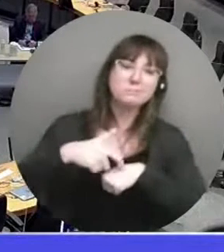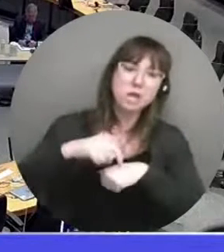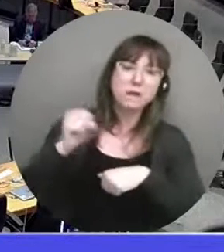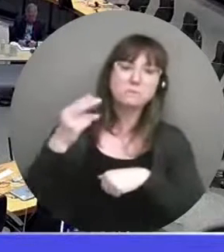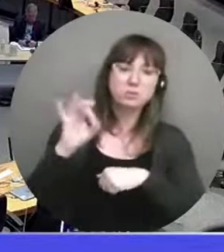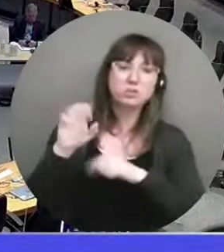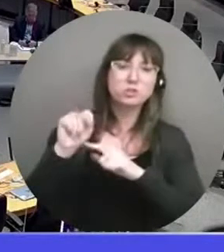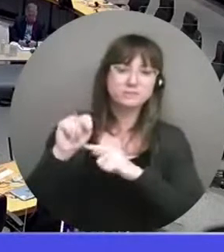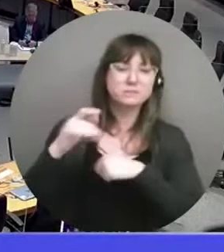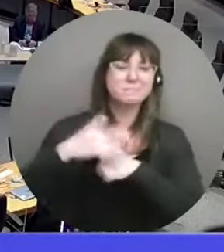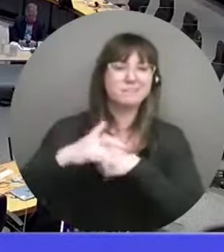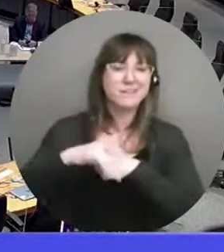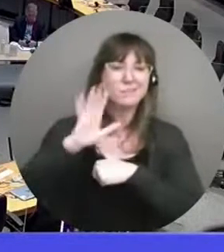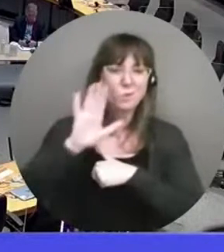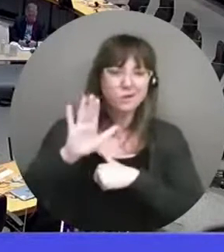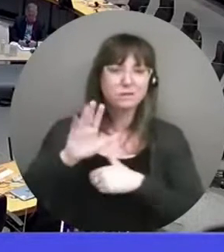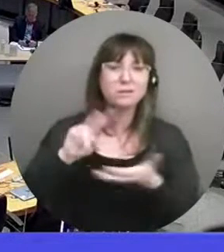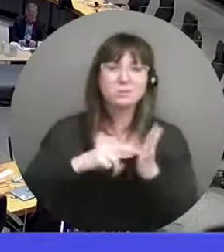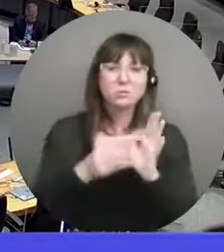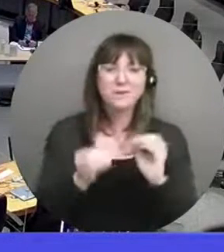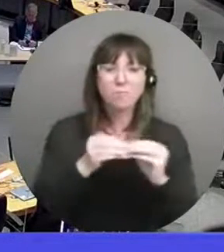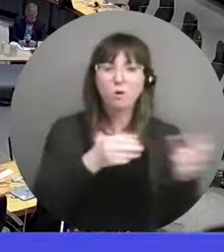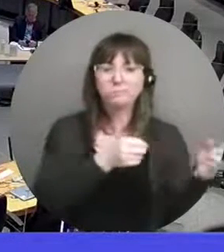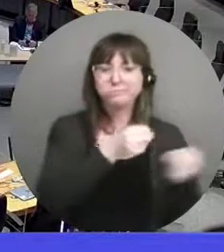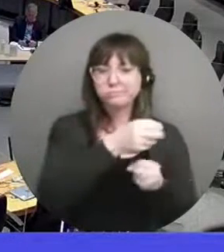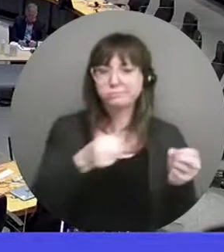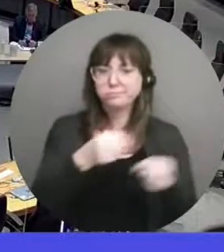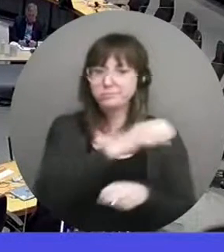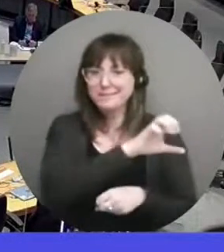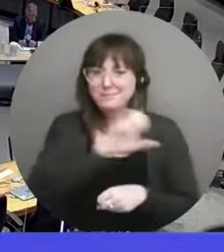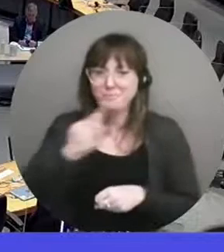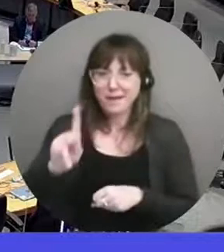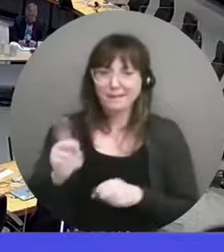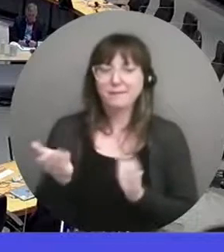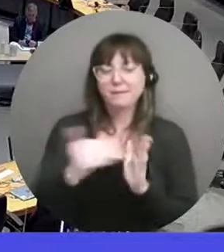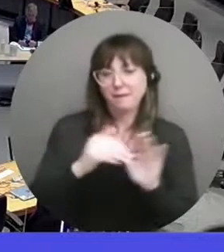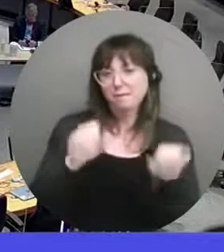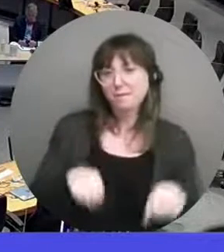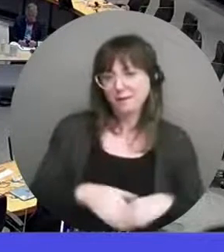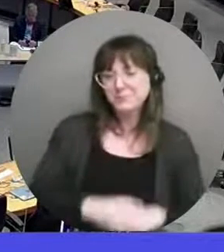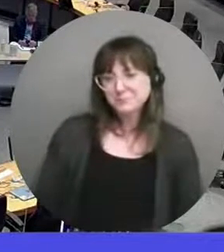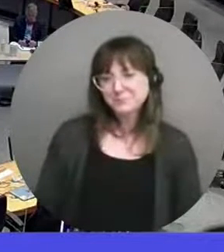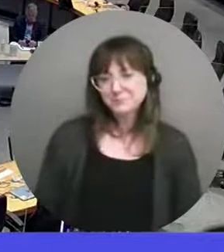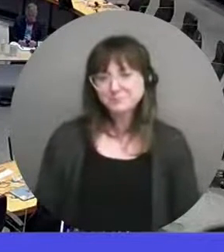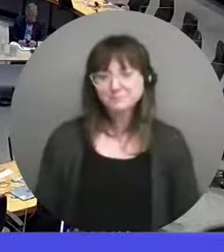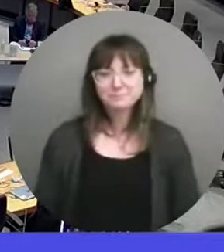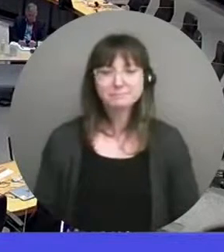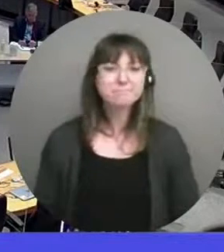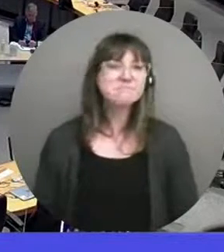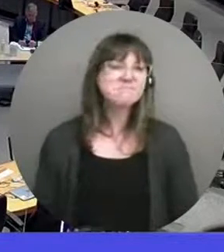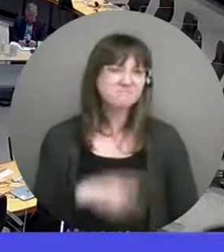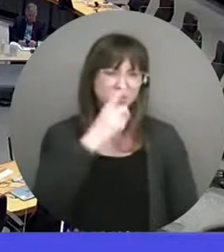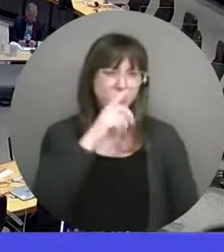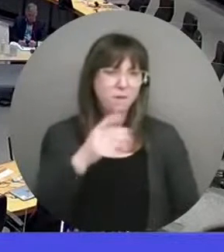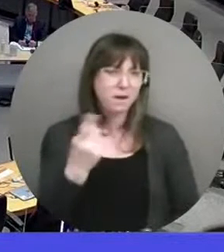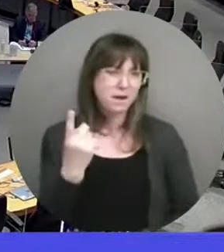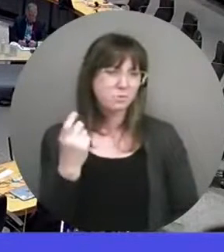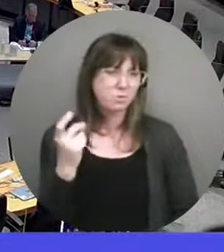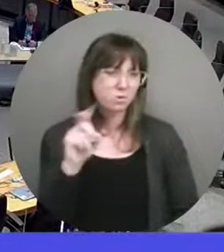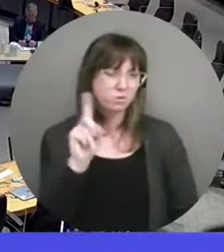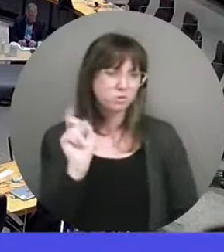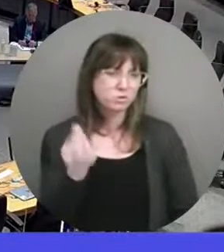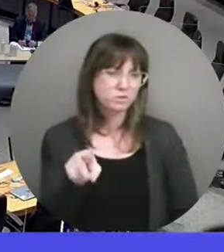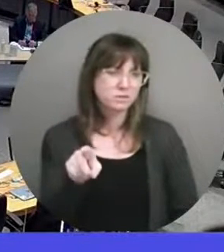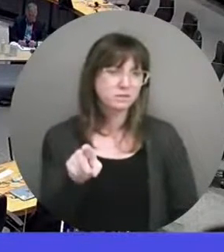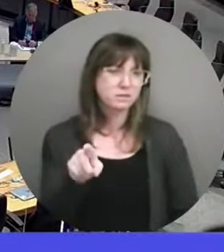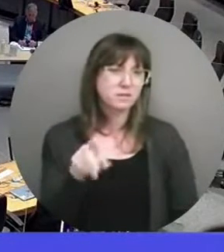we bring back people to reopen some of our services. If I could just ask one other quick question